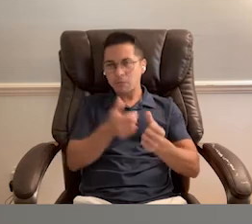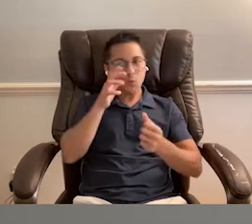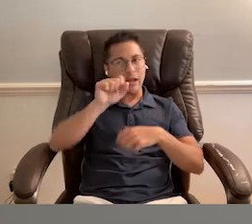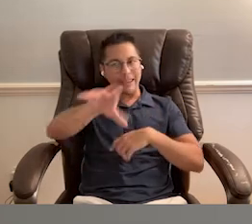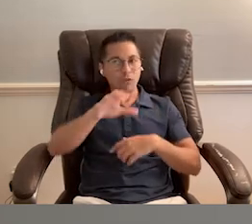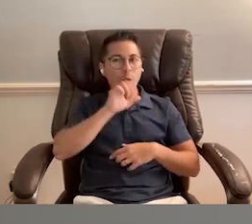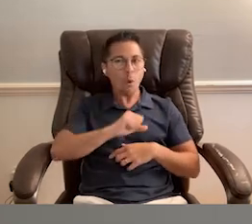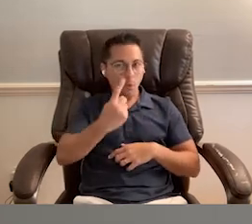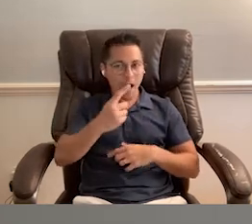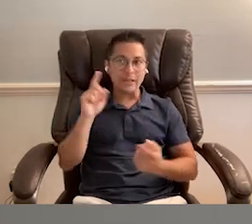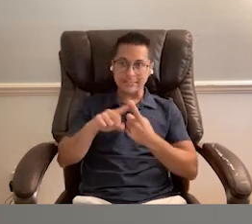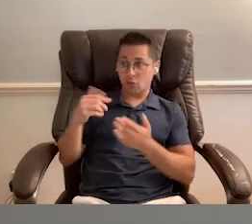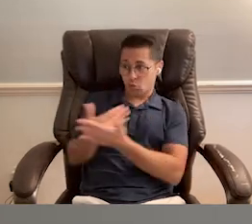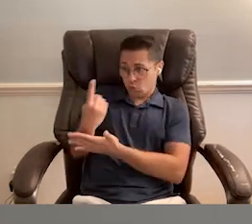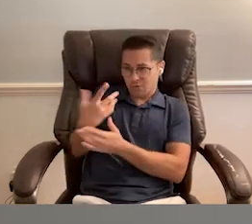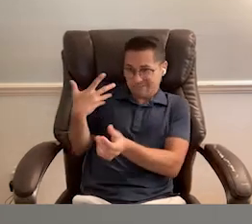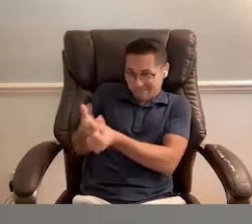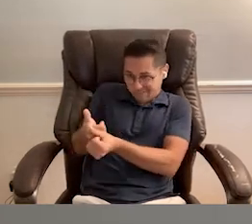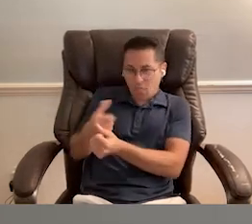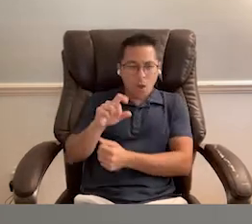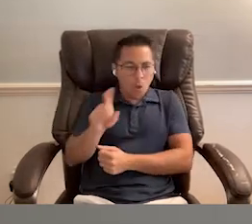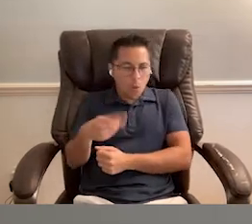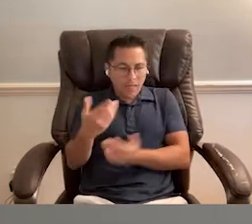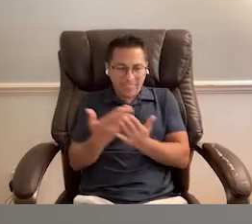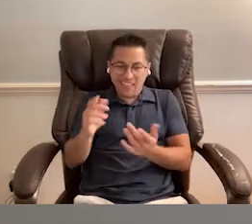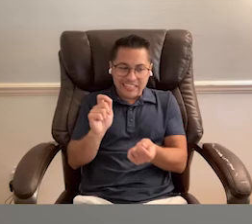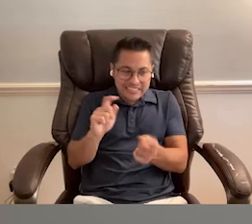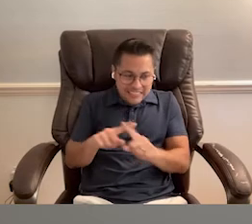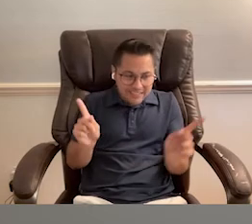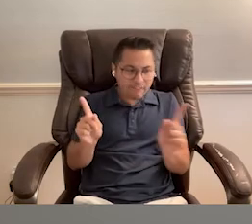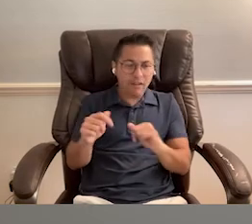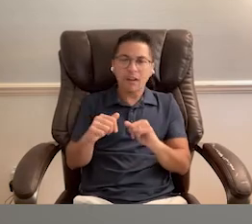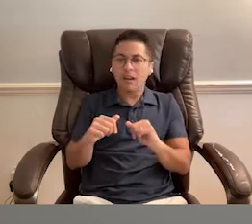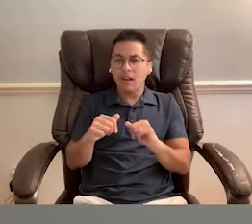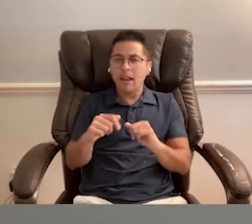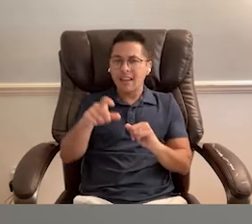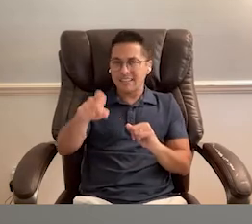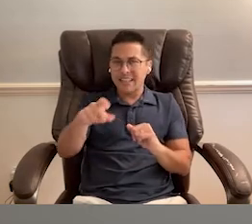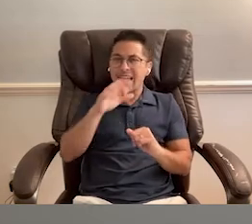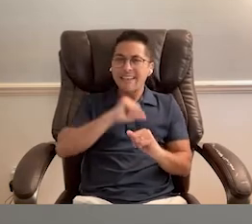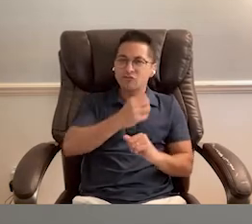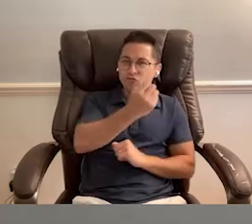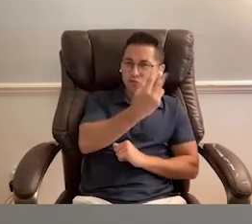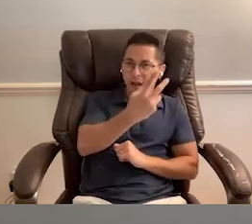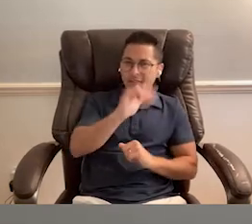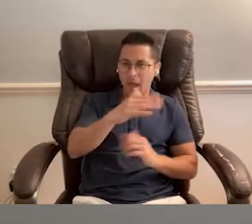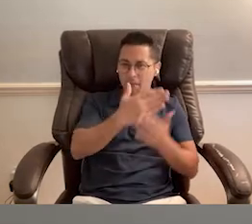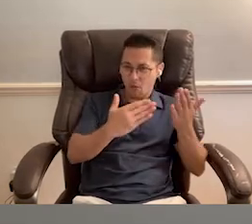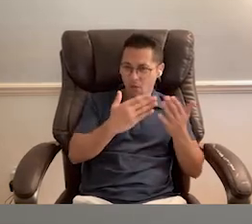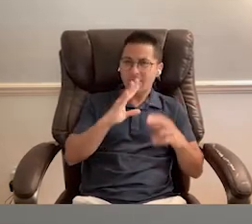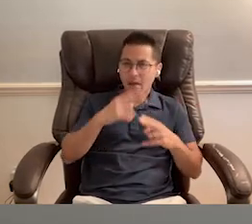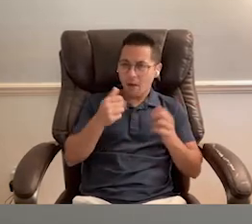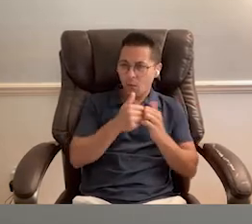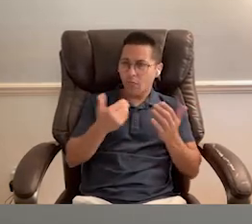you the old one until we have the new one updated. The only thing that's different about the old one and what needs to be updated is that age 12 component that I talked